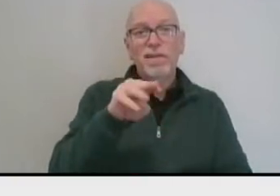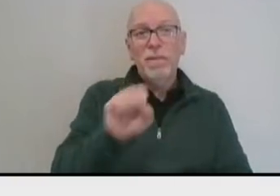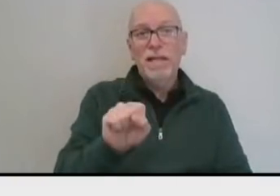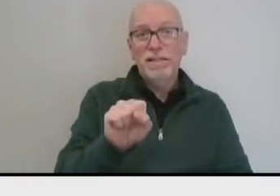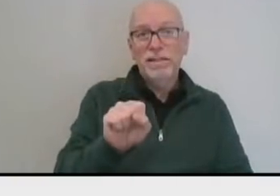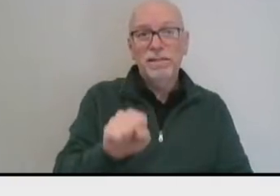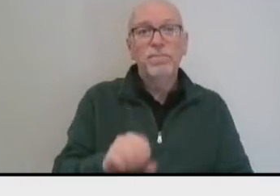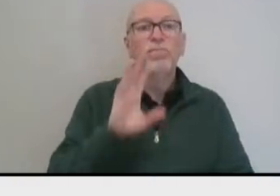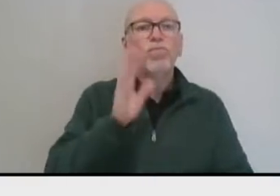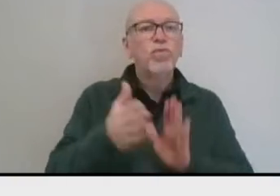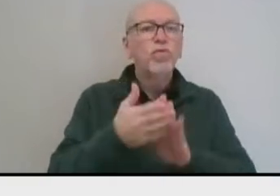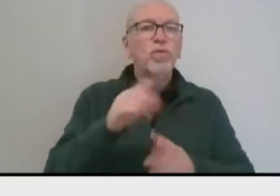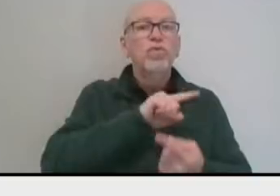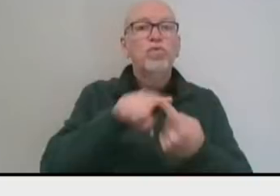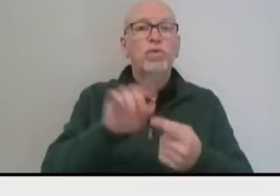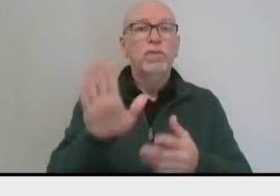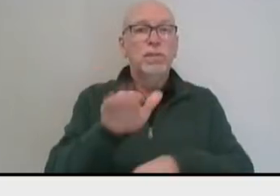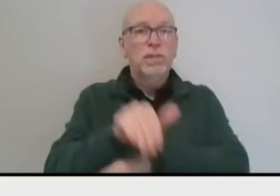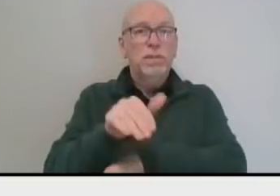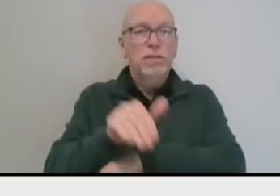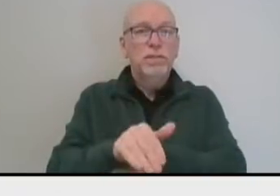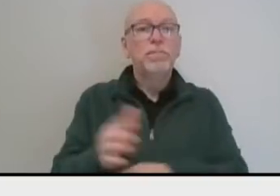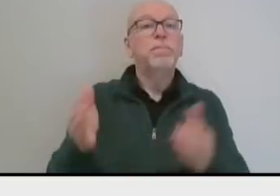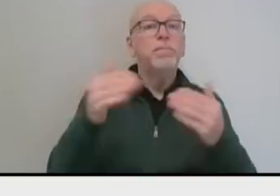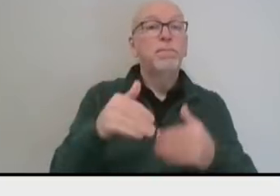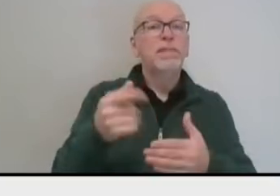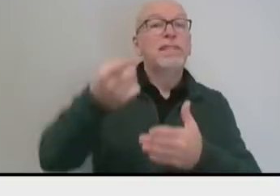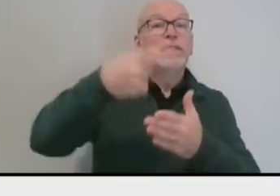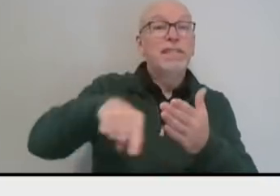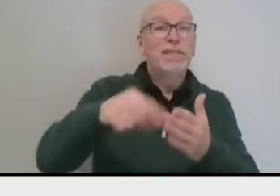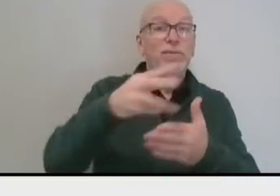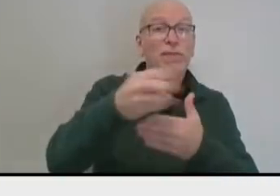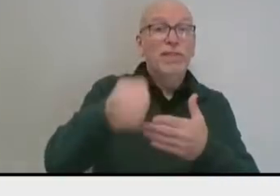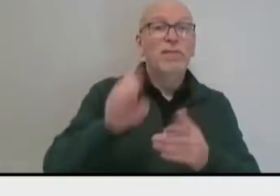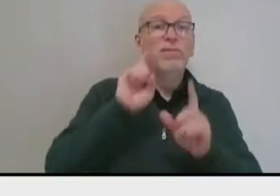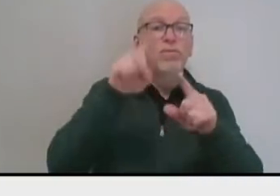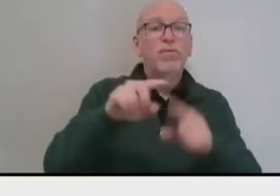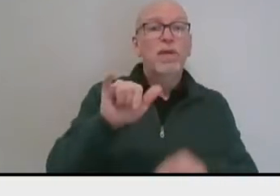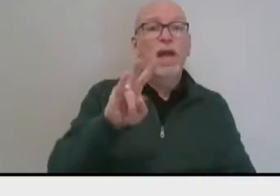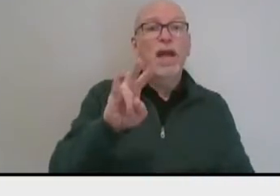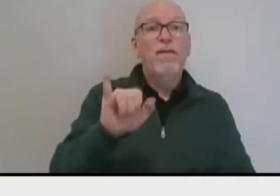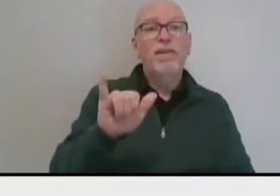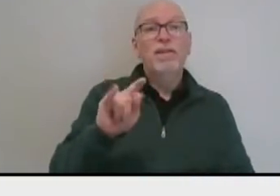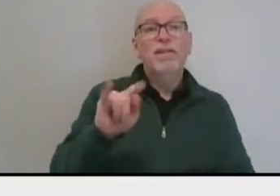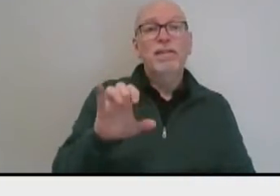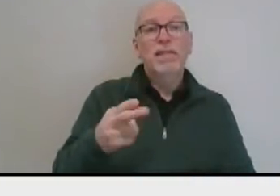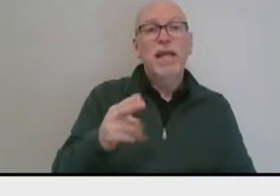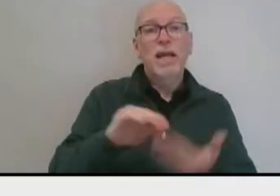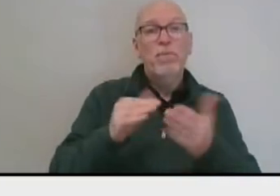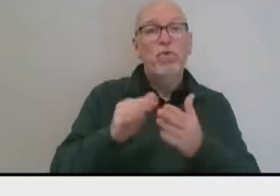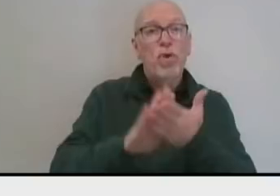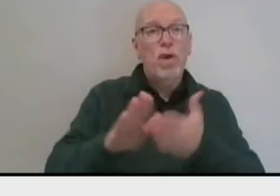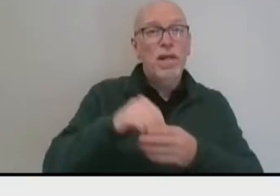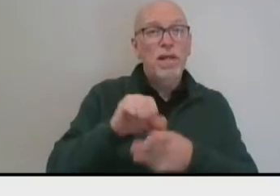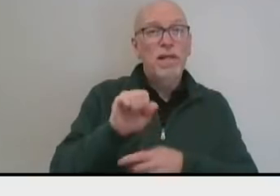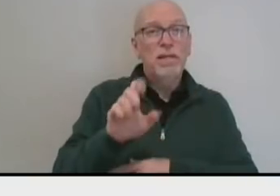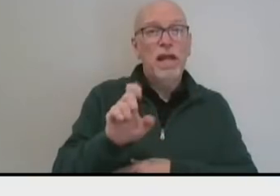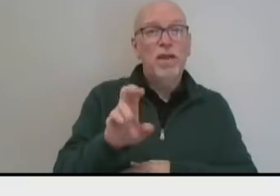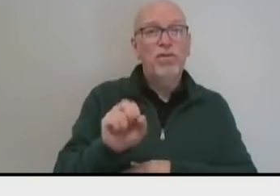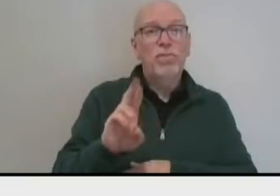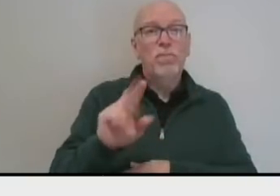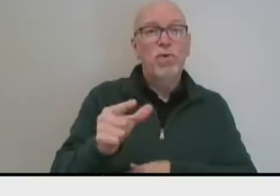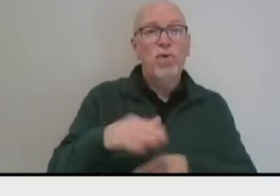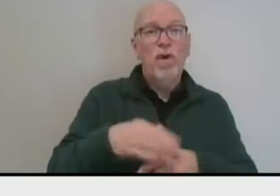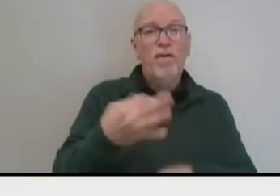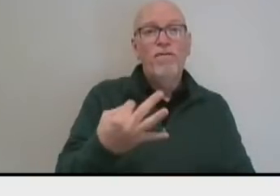and run through Sunday night. Then, the following weekend, we will head to Ivy Tech Community College in Sellersburg for a clinic on Friday